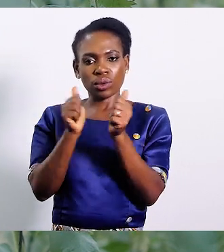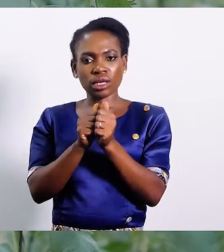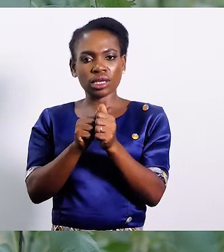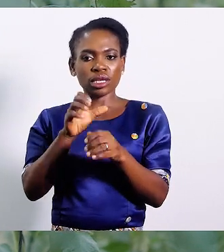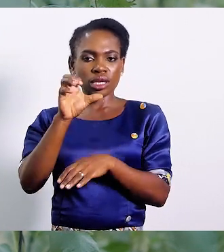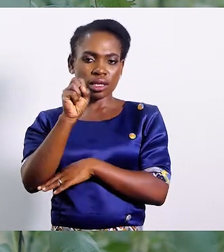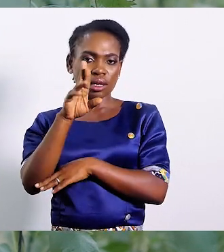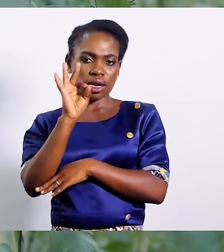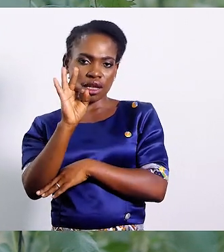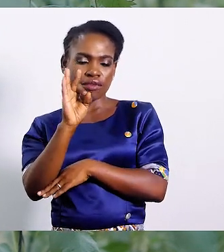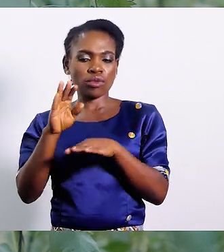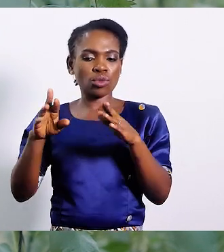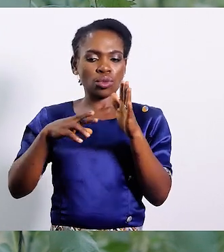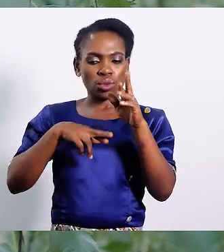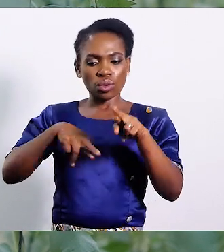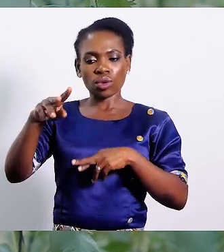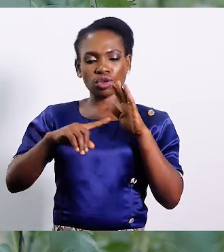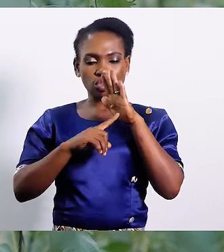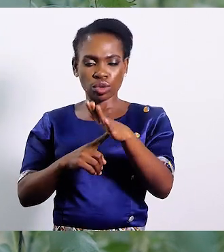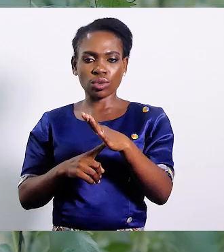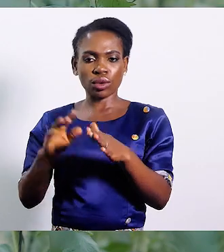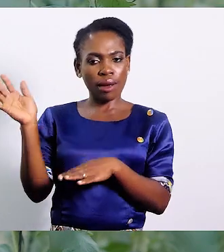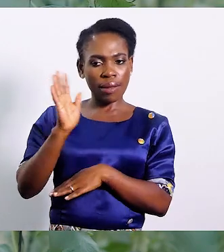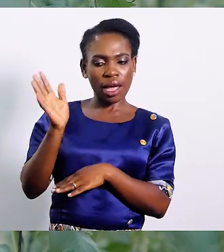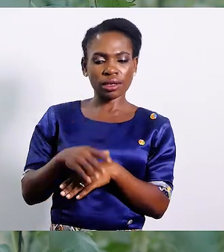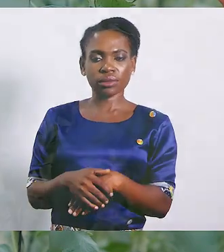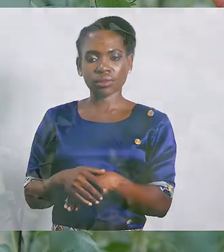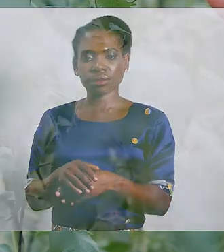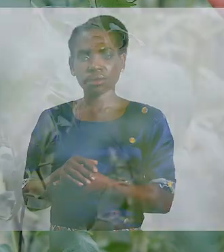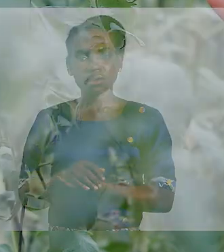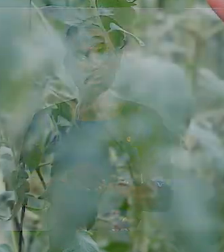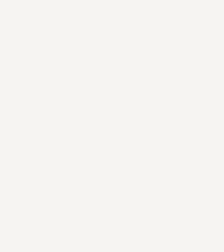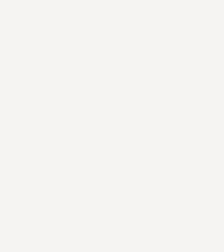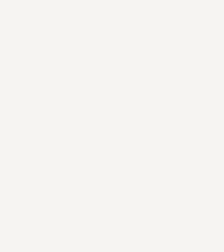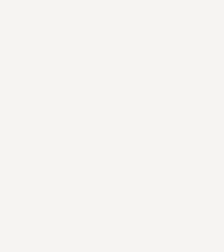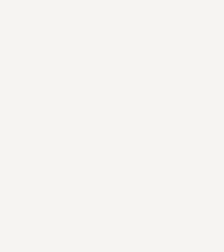with the Springboard Road Show Foundation. Until next time, it's goodbye.